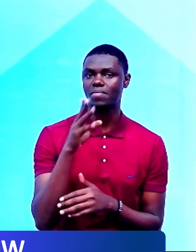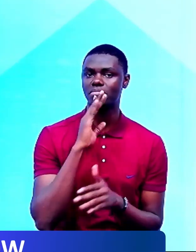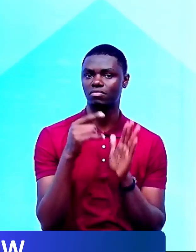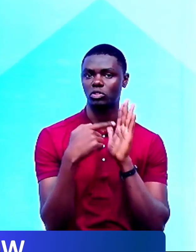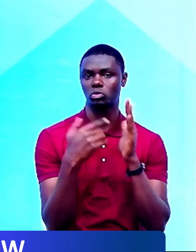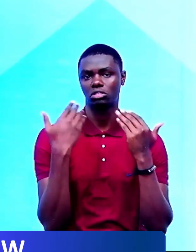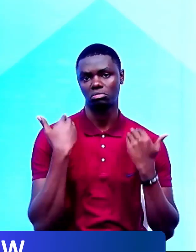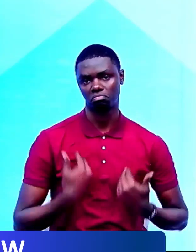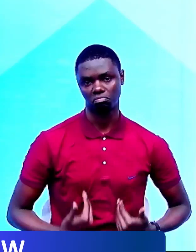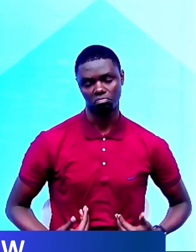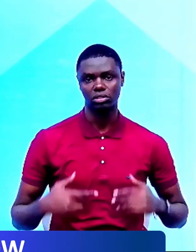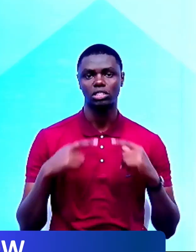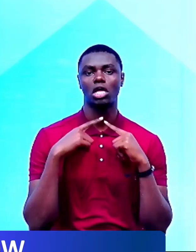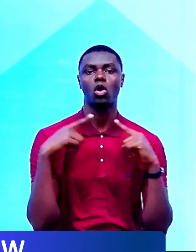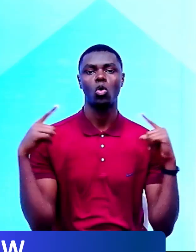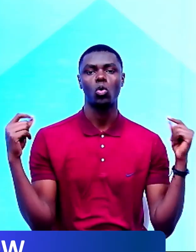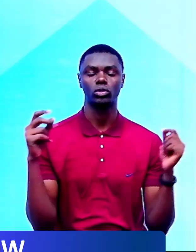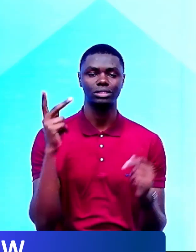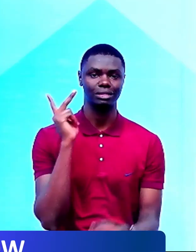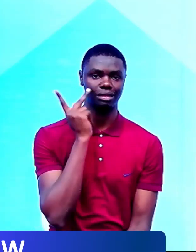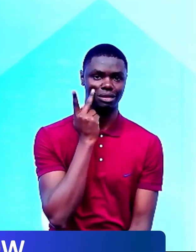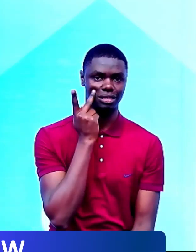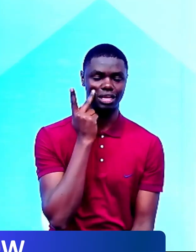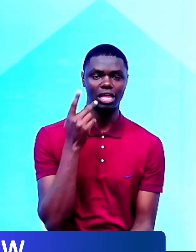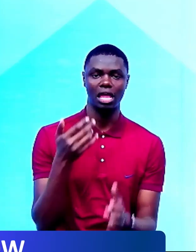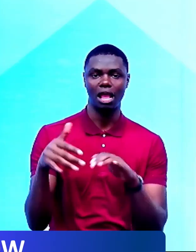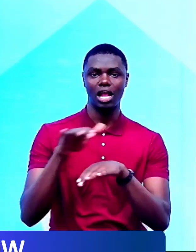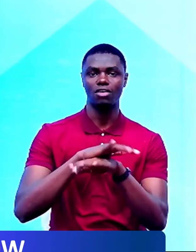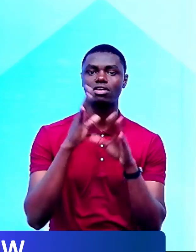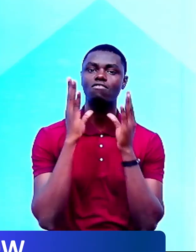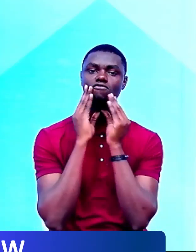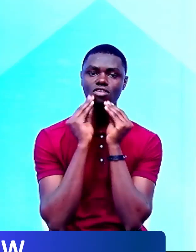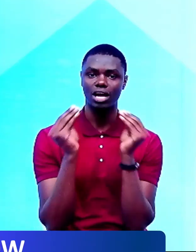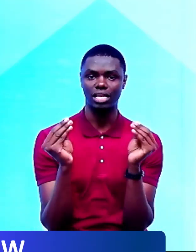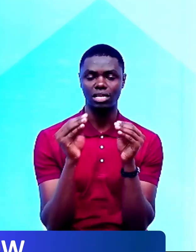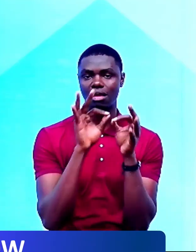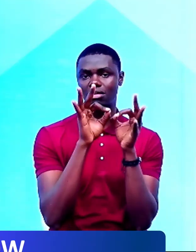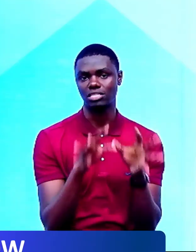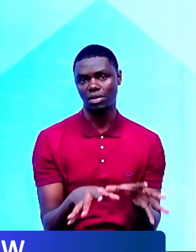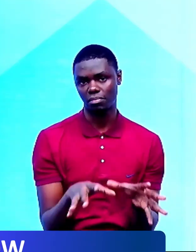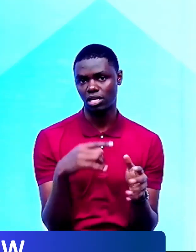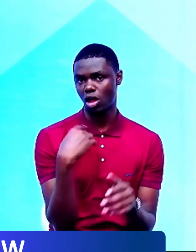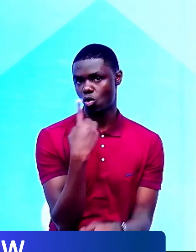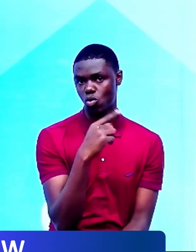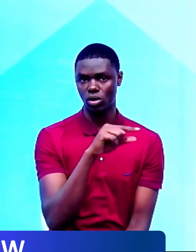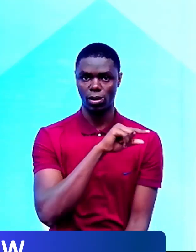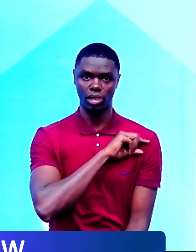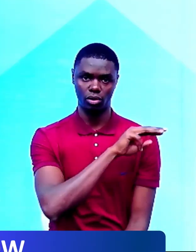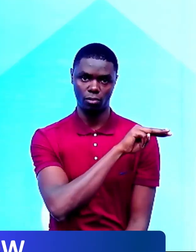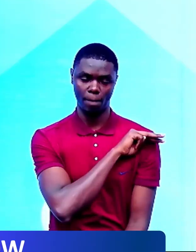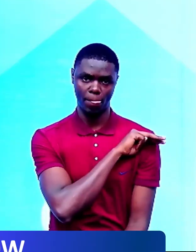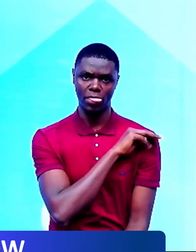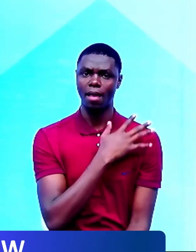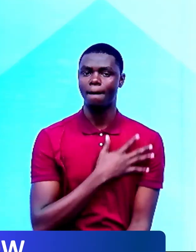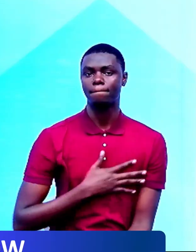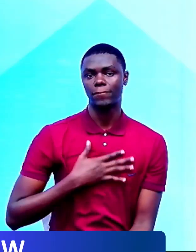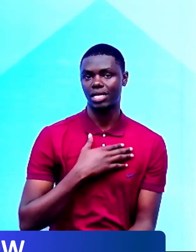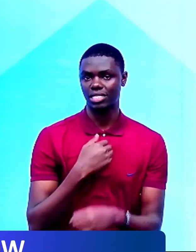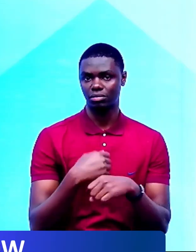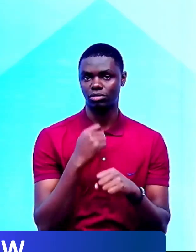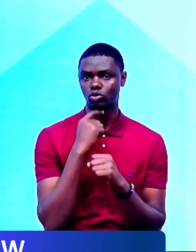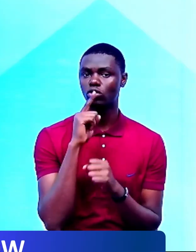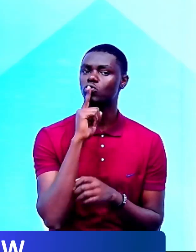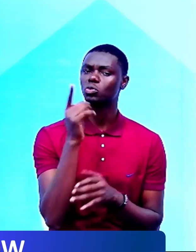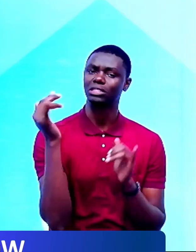I have been taking you through the show, Esther Kendi, standing in for Alan Hubbard, and my interpreter has been Gideon Maina. Please make sure you stay